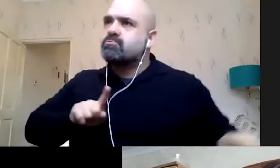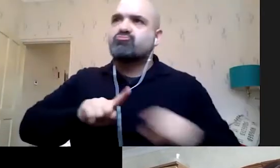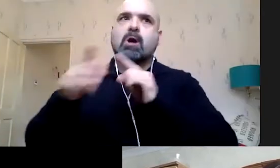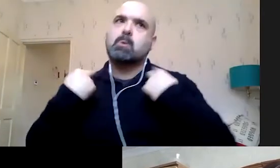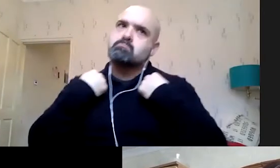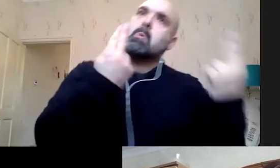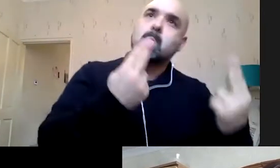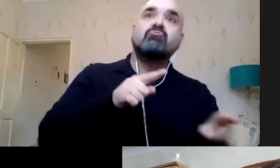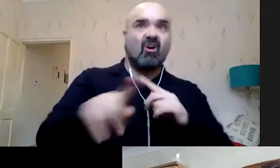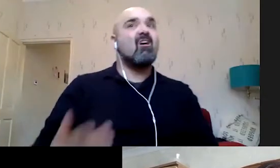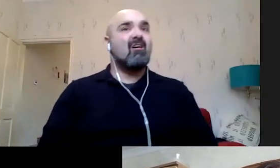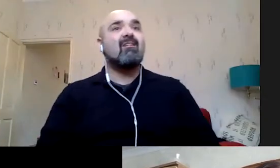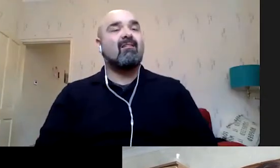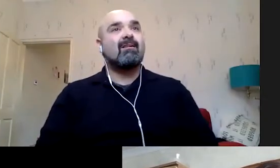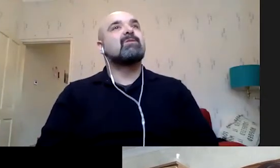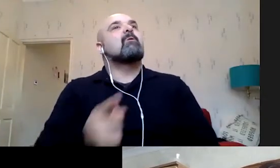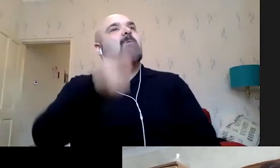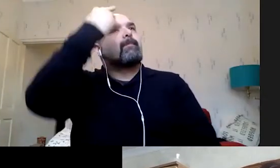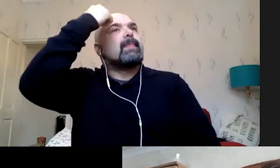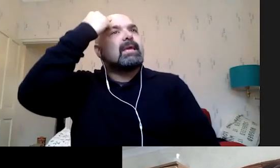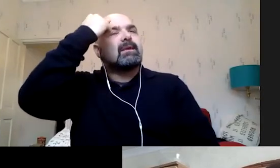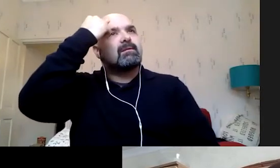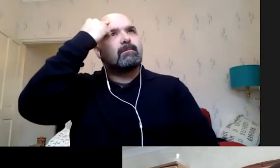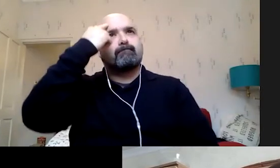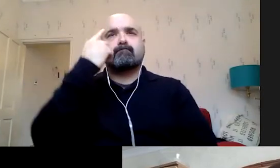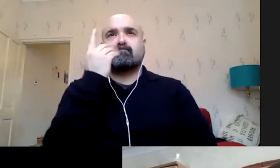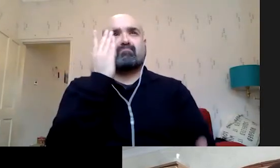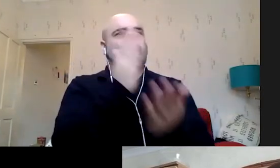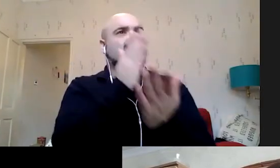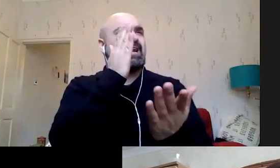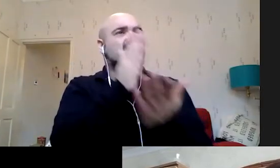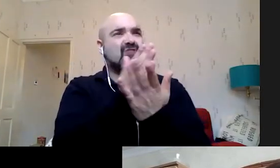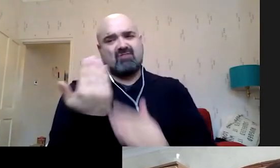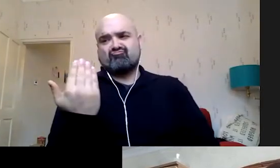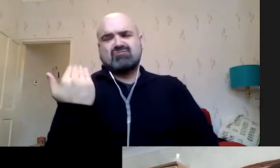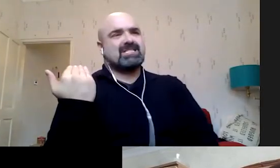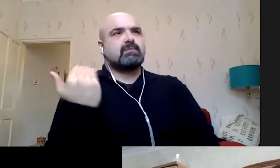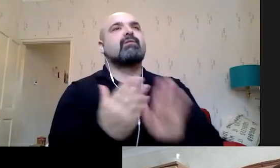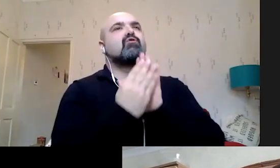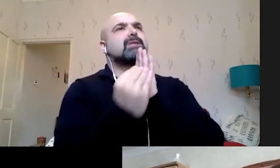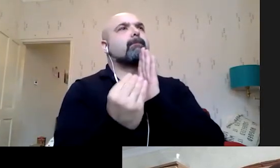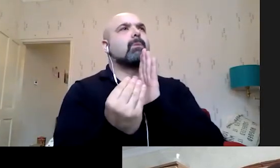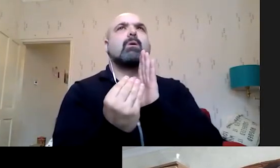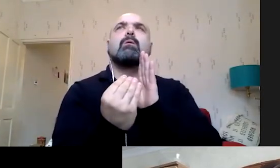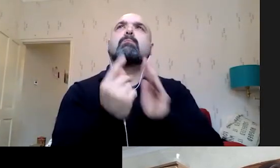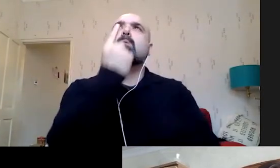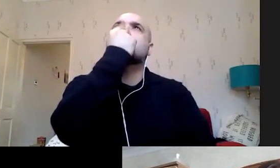back. But you know, if you think it's really very recent, for example, I think probably